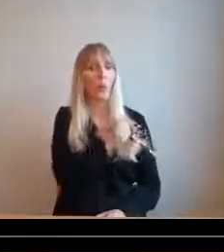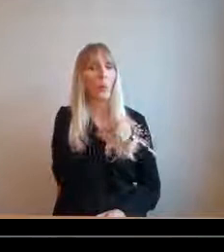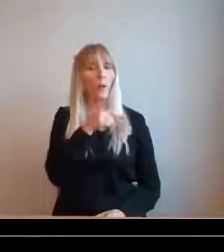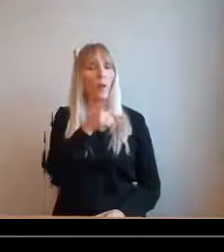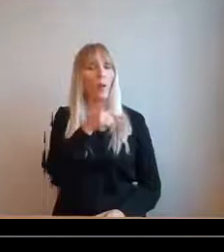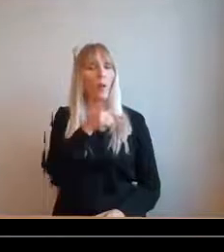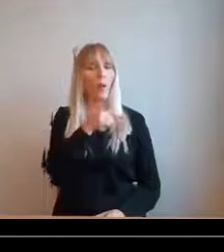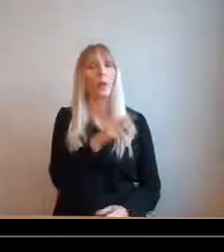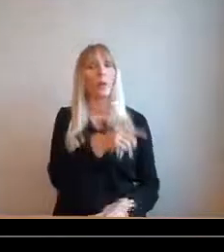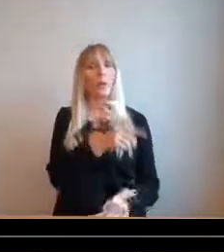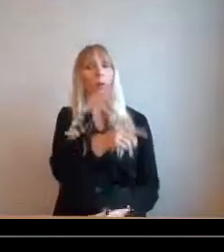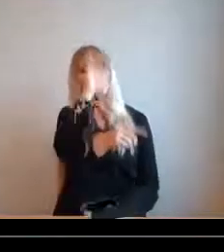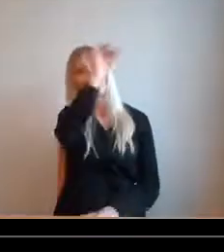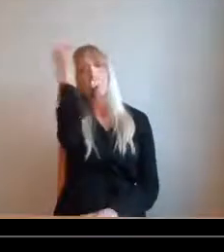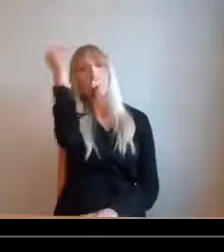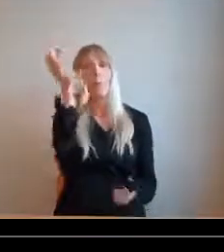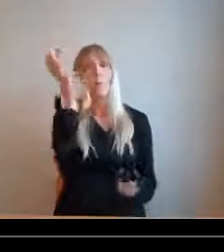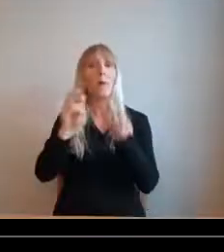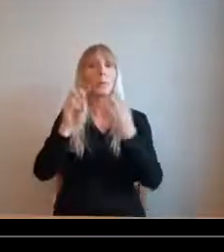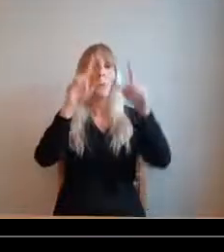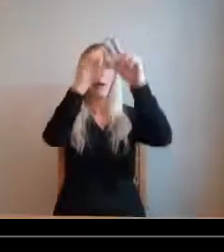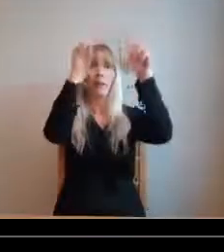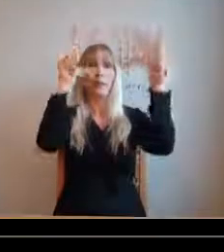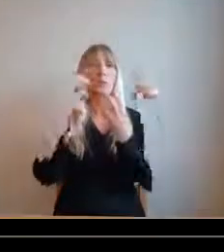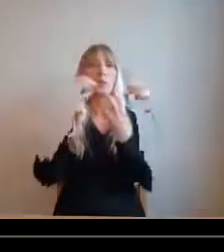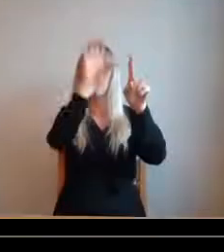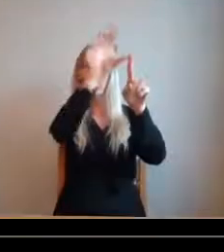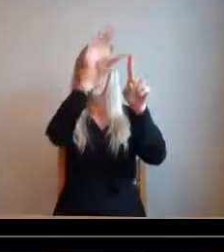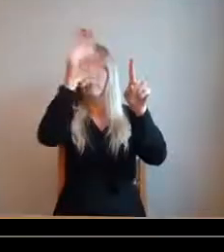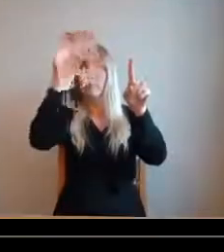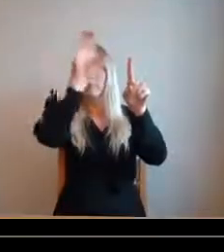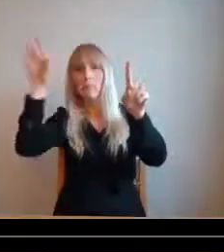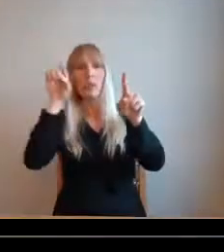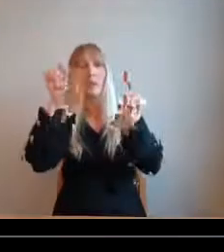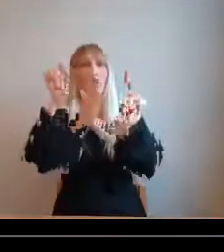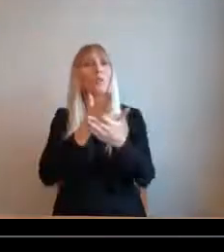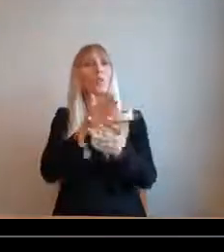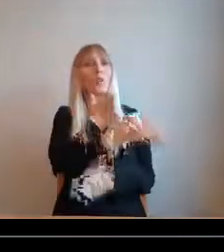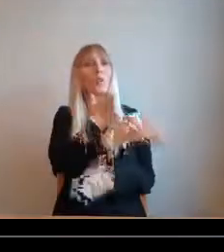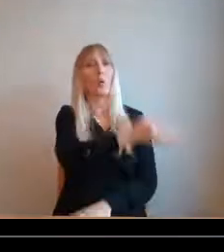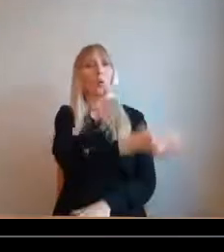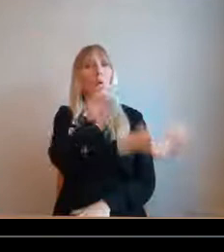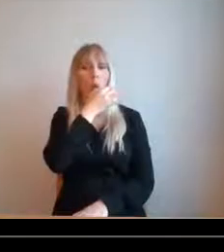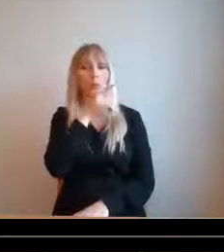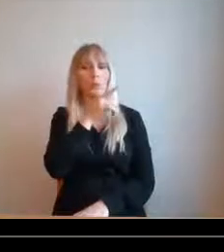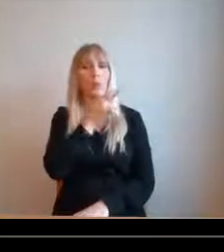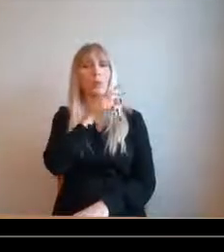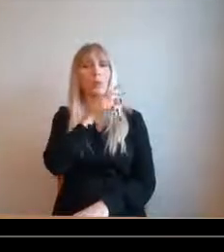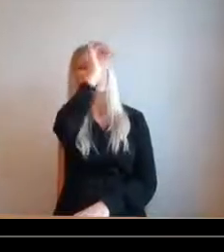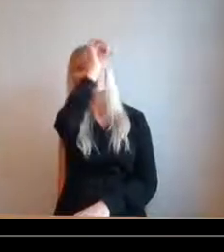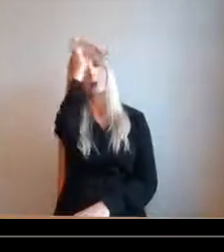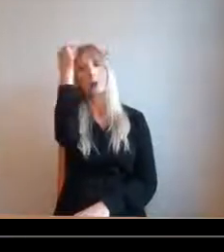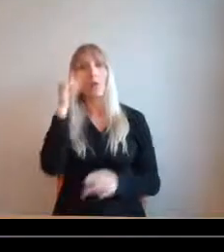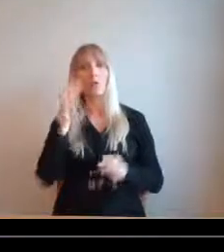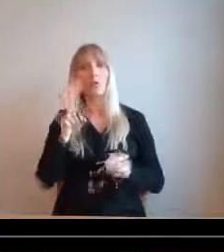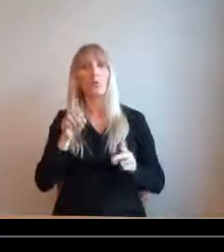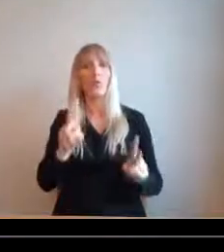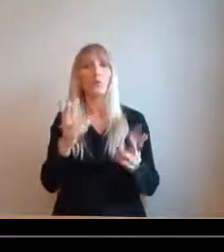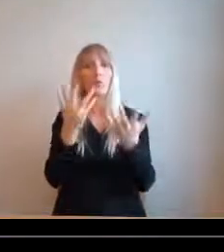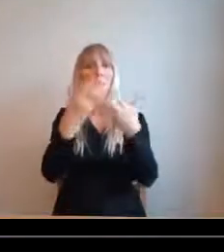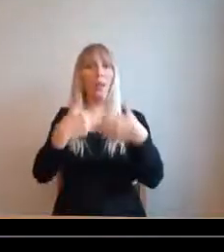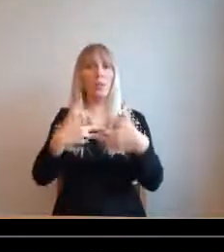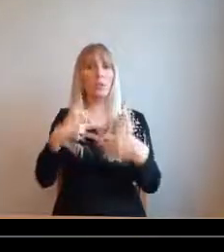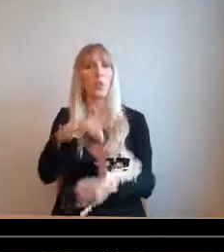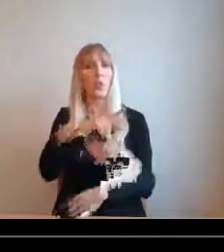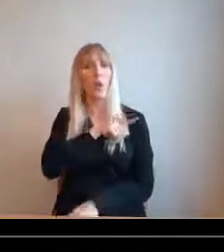smart motorways, about which we've all read a lot recently. The question is, with the risk that smart road technology holds, why